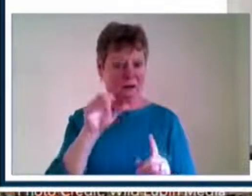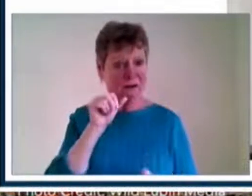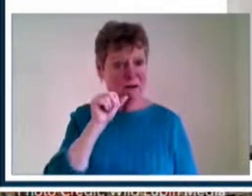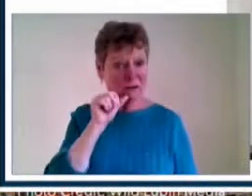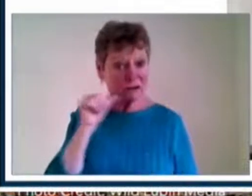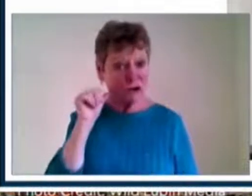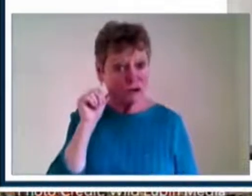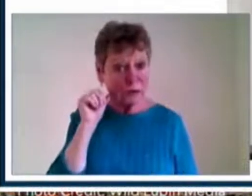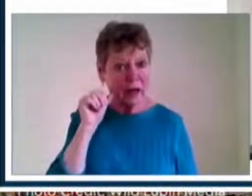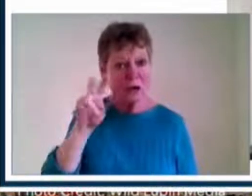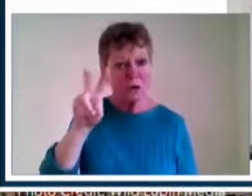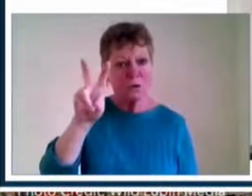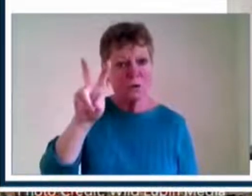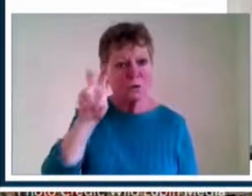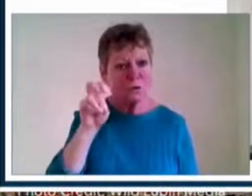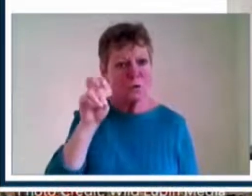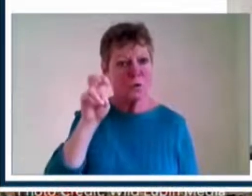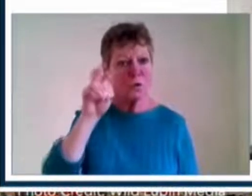we had